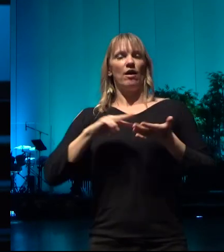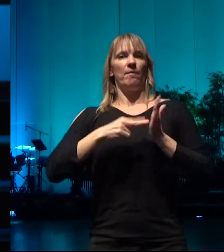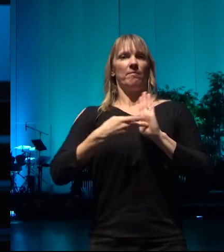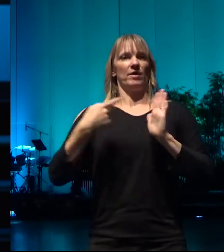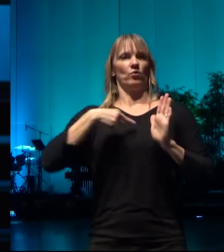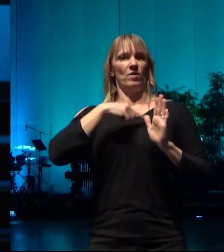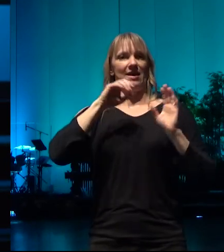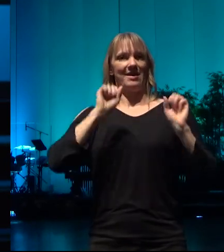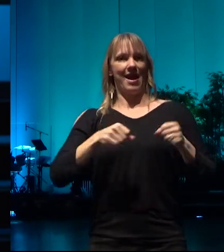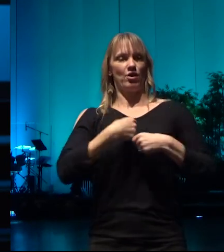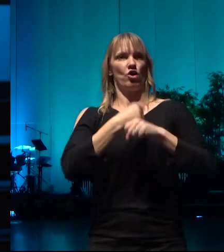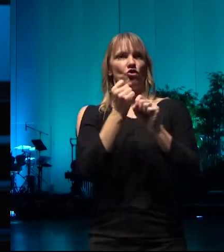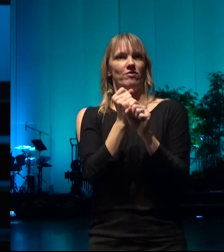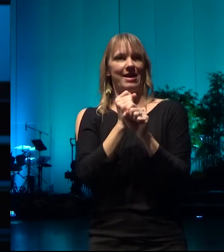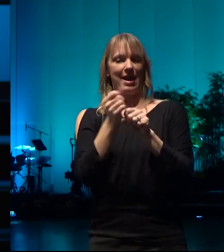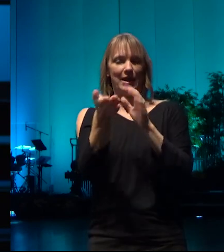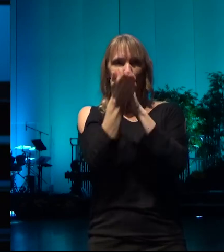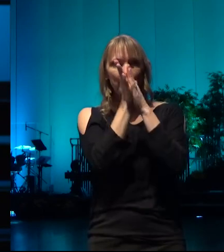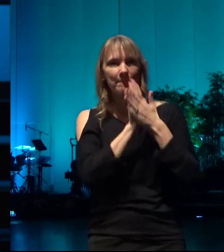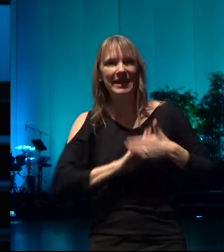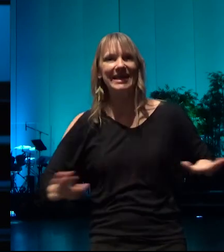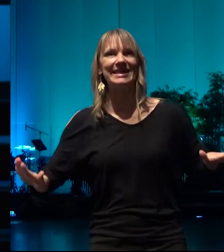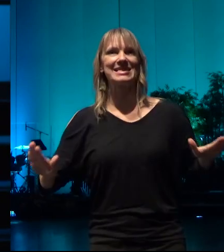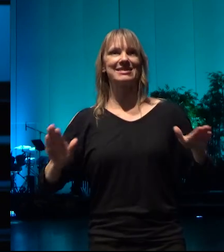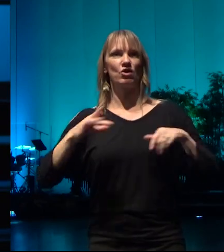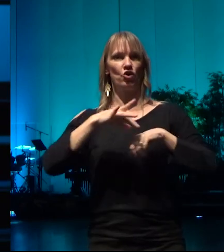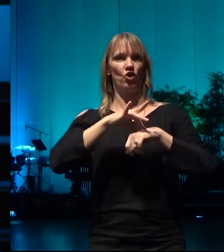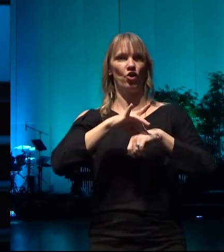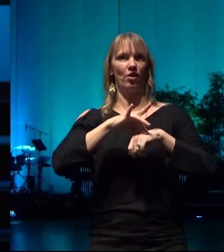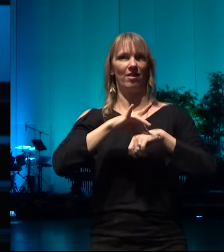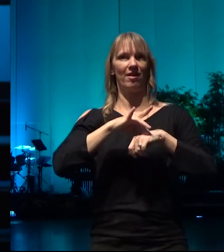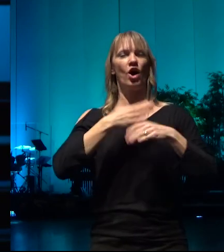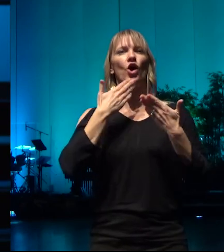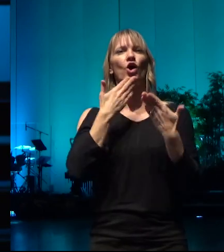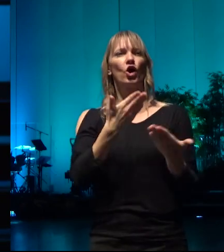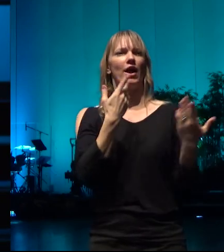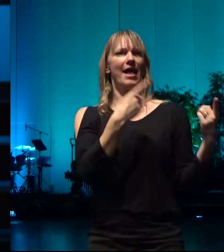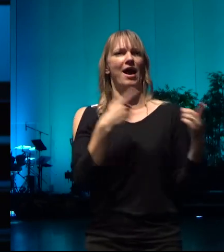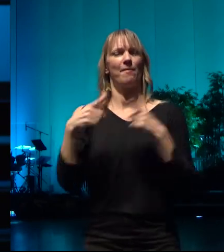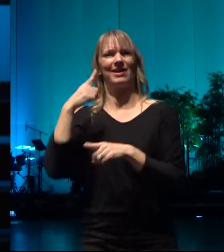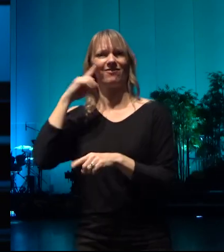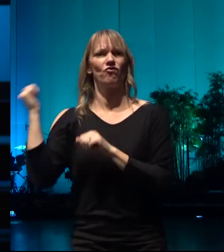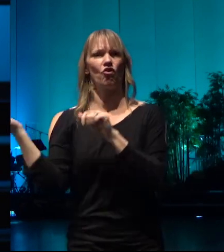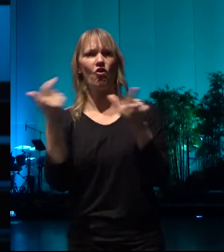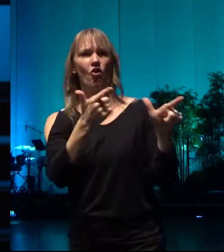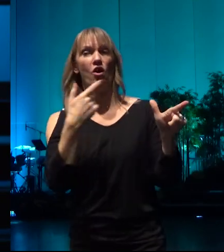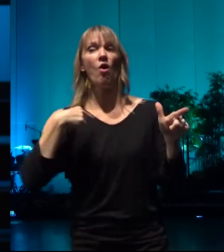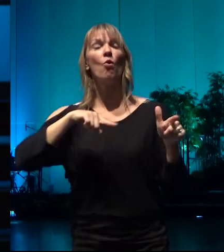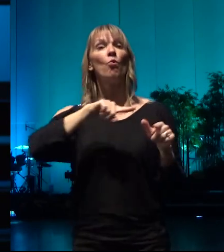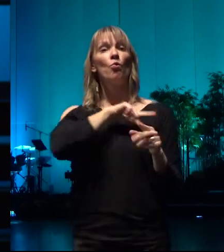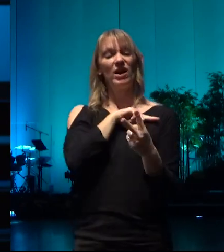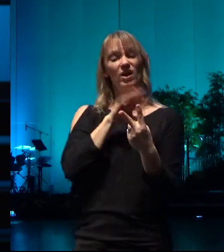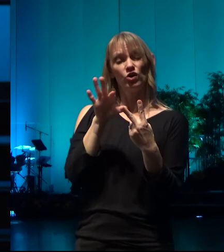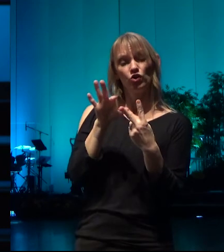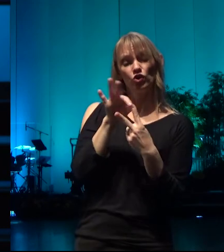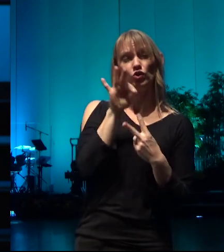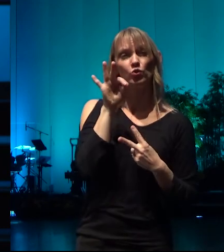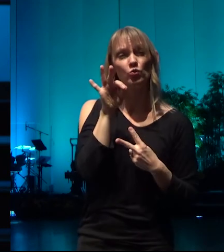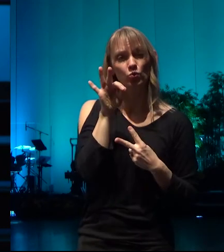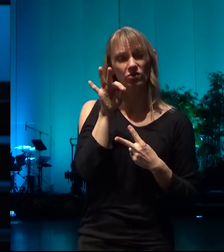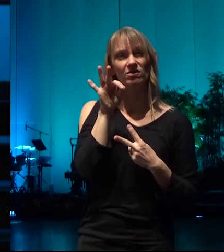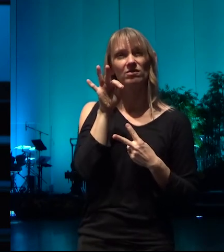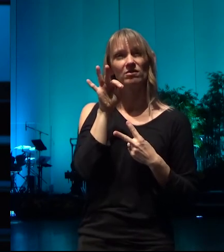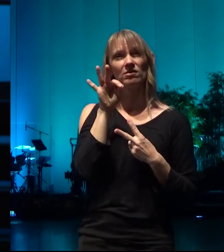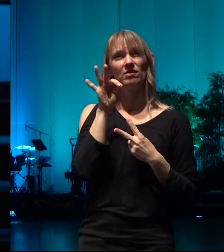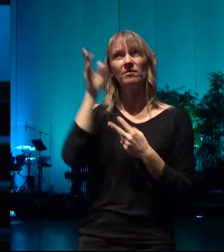for such good this day, today, and in the days ahead. We choose to bring forth and be that